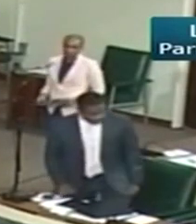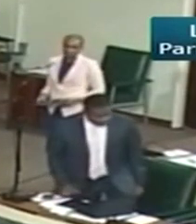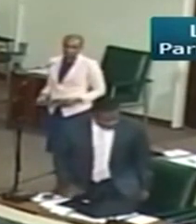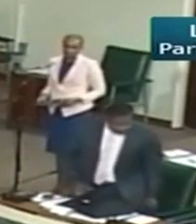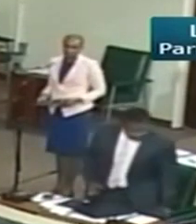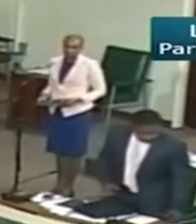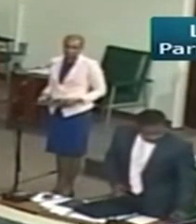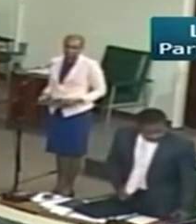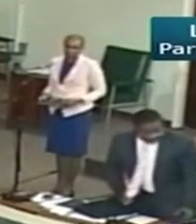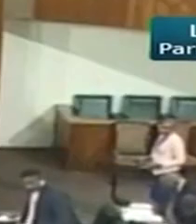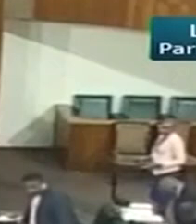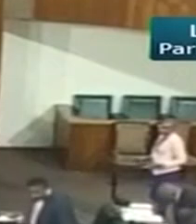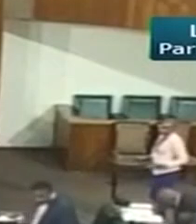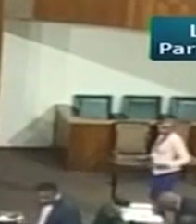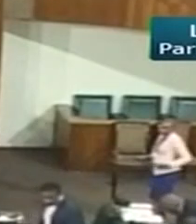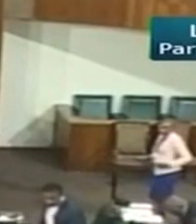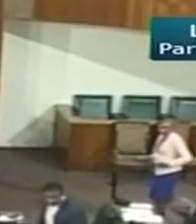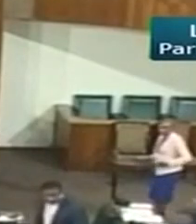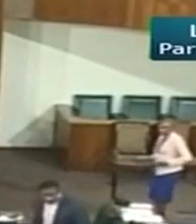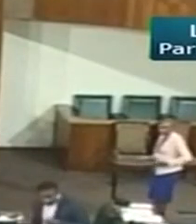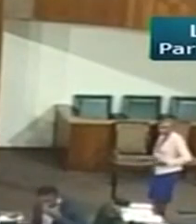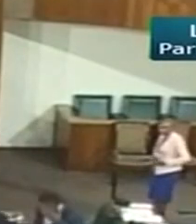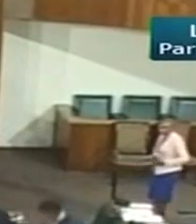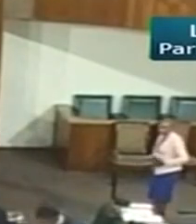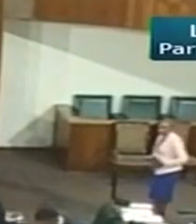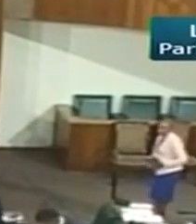You may be seated, please.